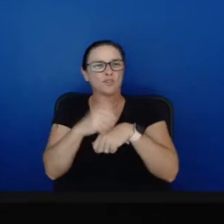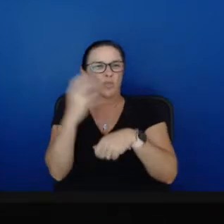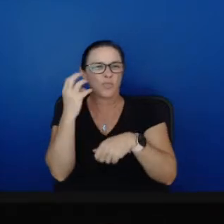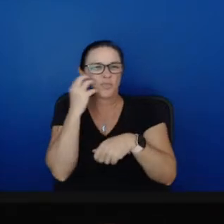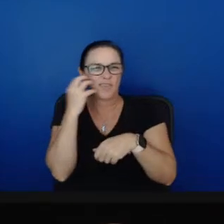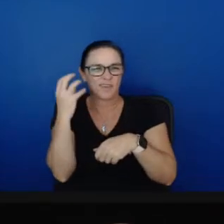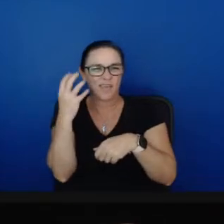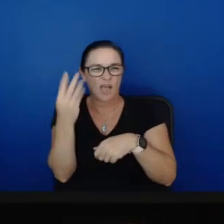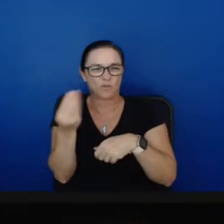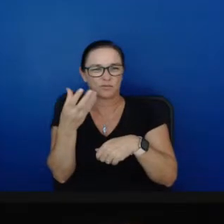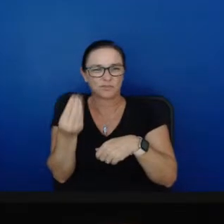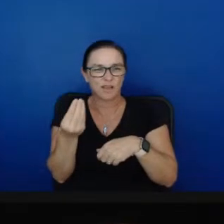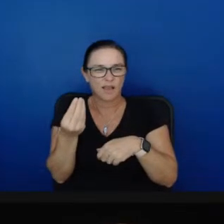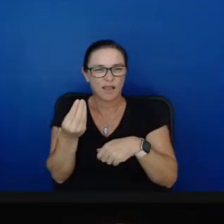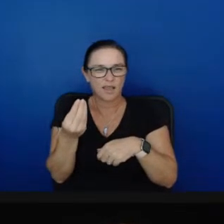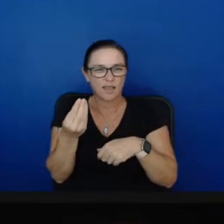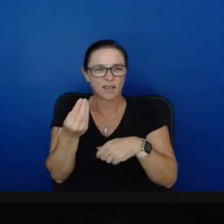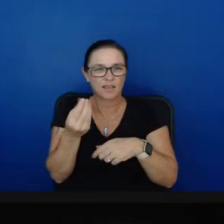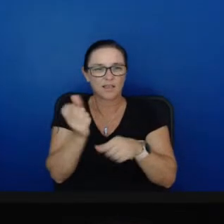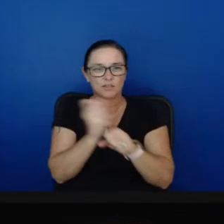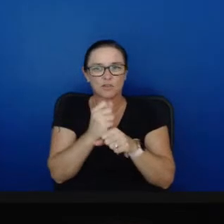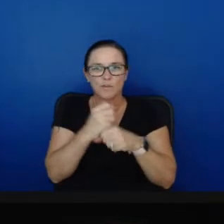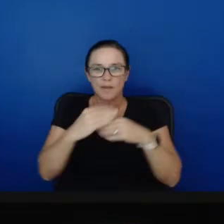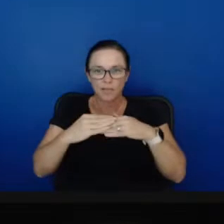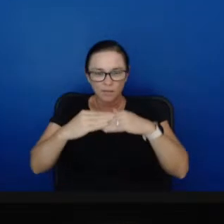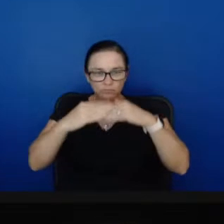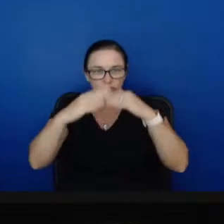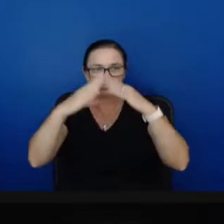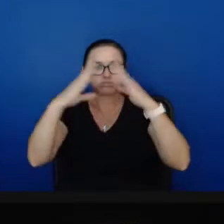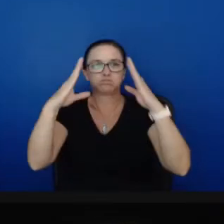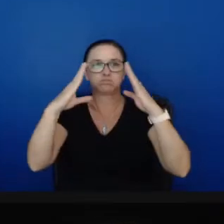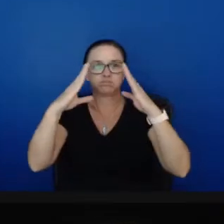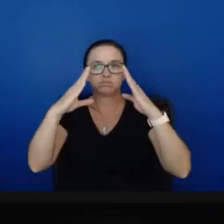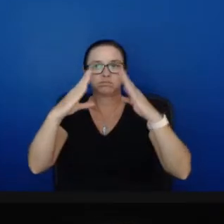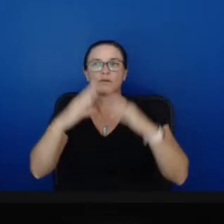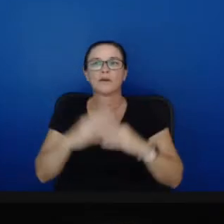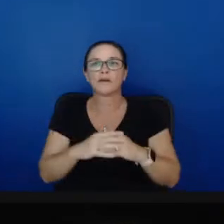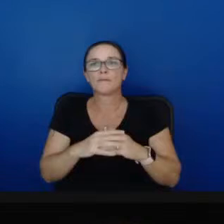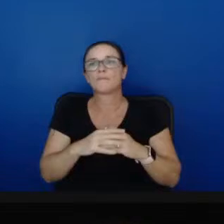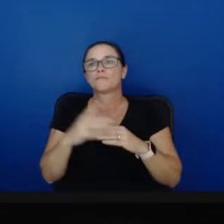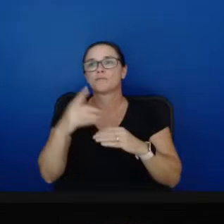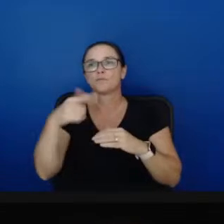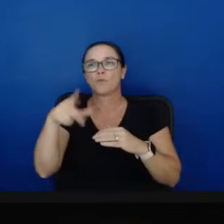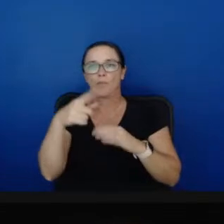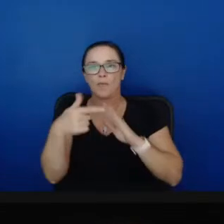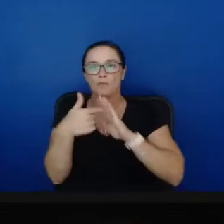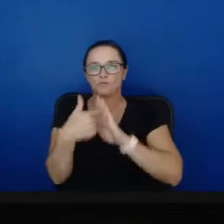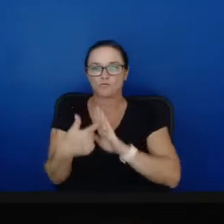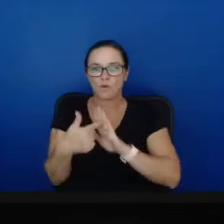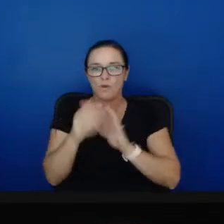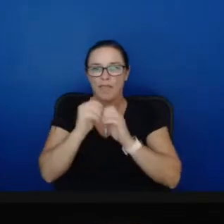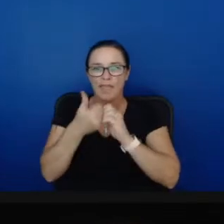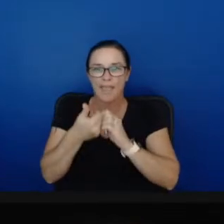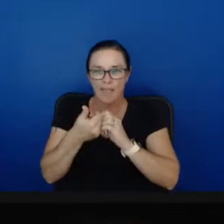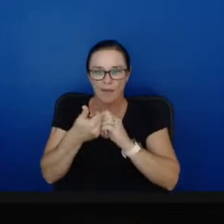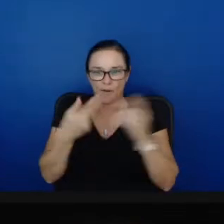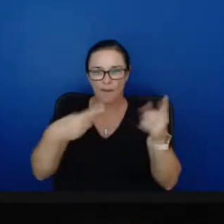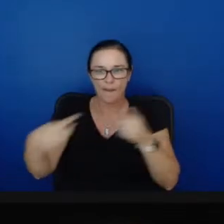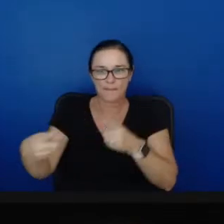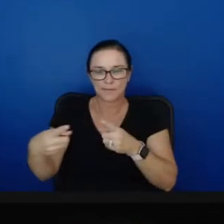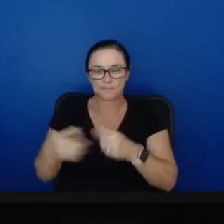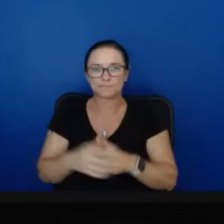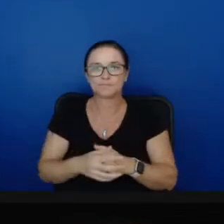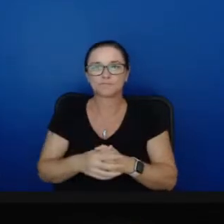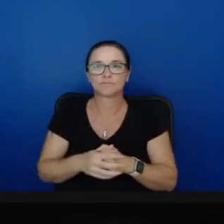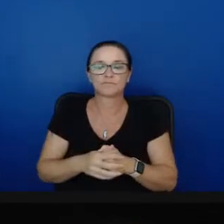these big, tall ramps, right? So they documented the creation of those, how those are later stage features.